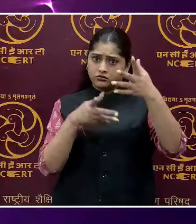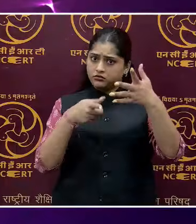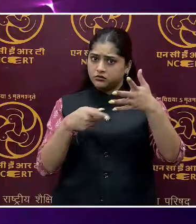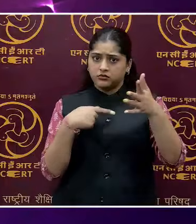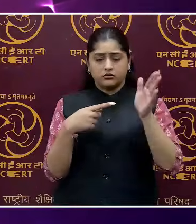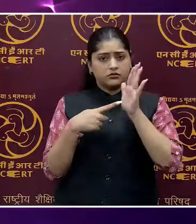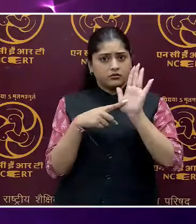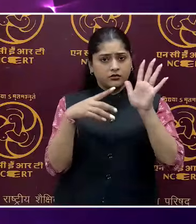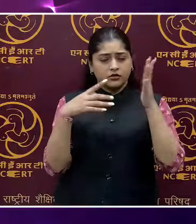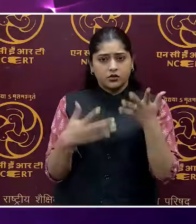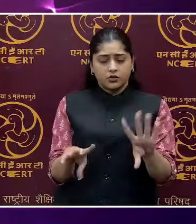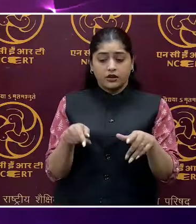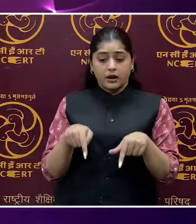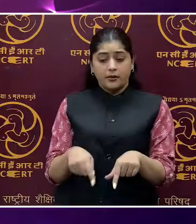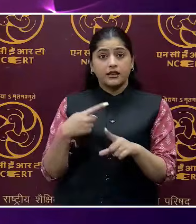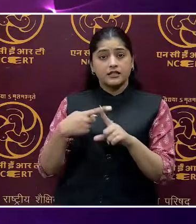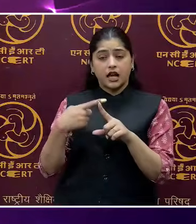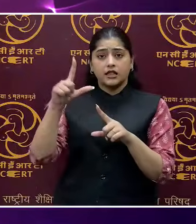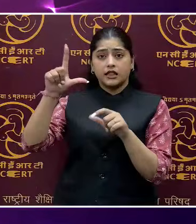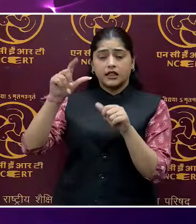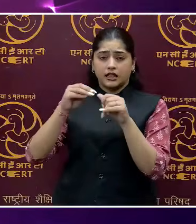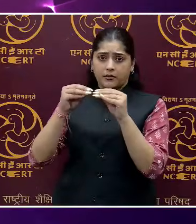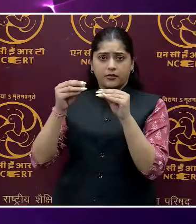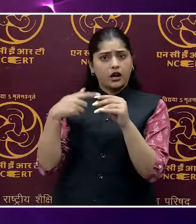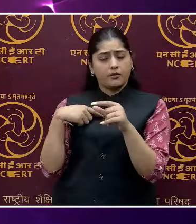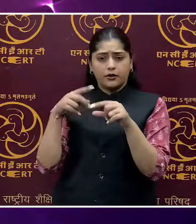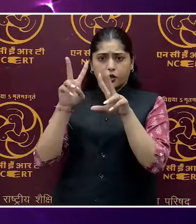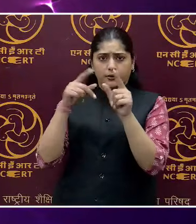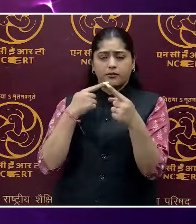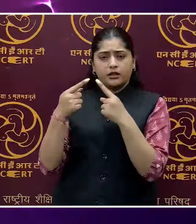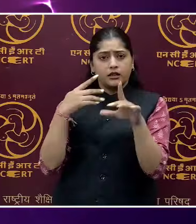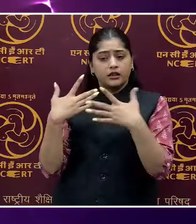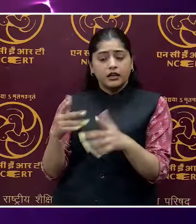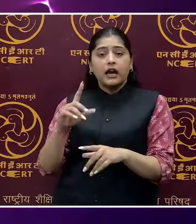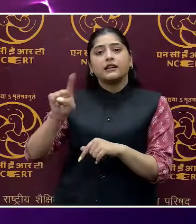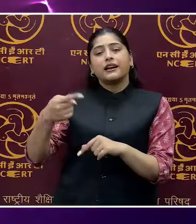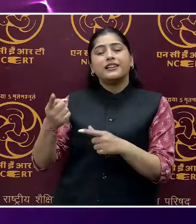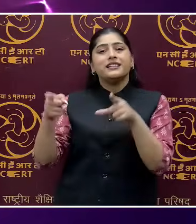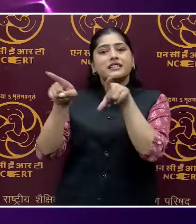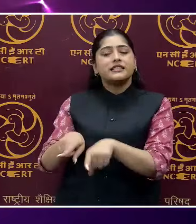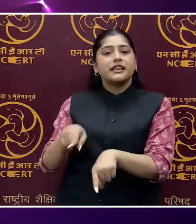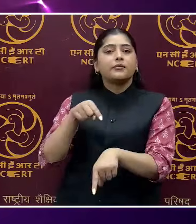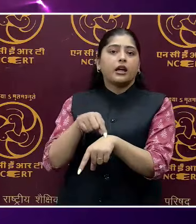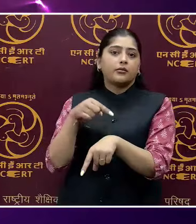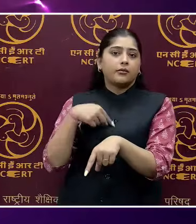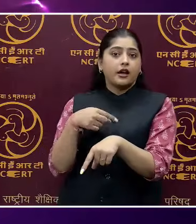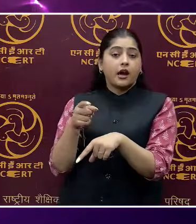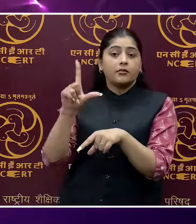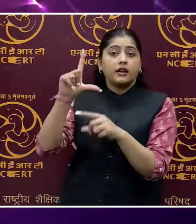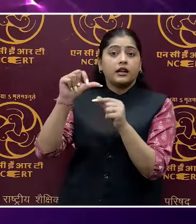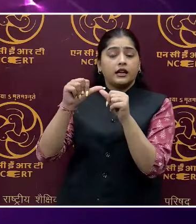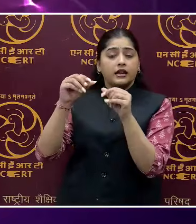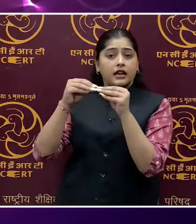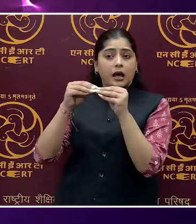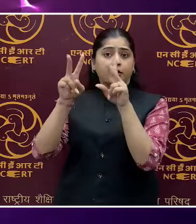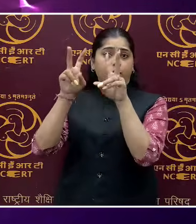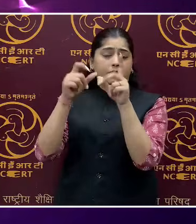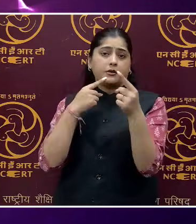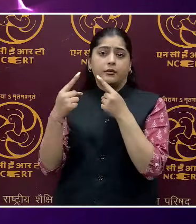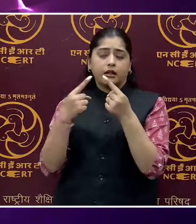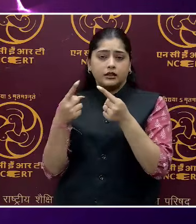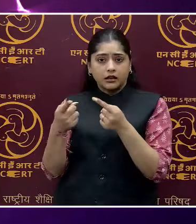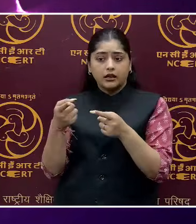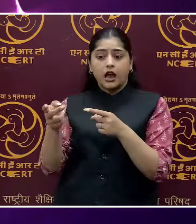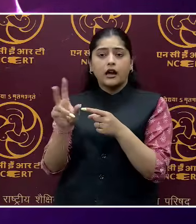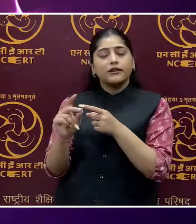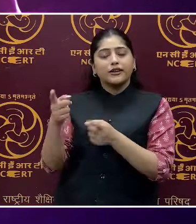in virtual lab. Tomorrow we'll have virtual lab session as well at 10 a.m. sharp. So don't forget to join us again on NCERT Official.